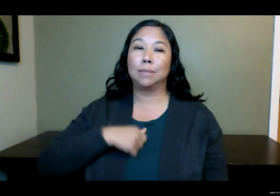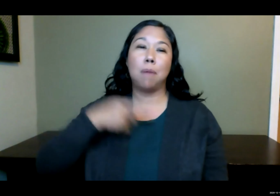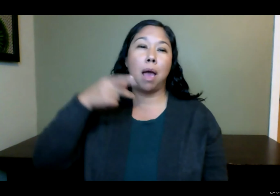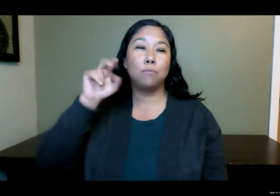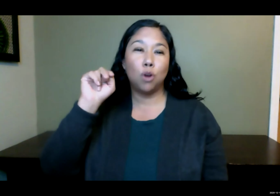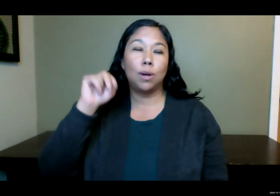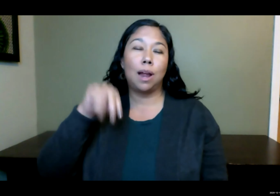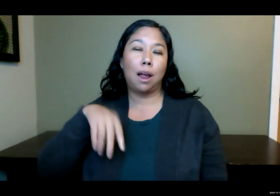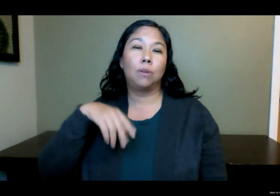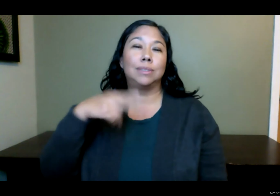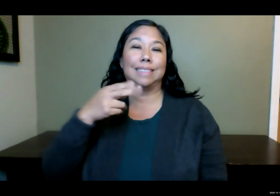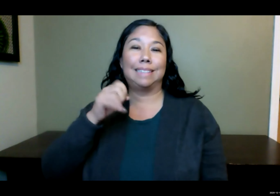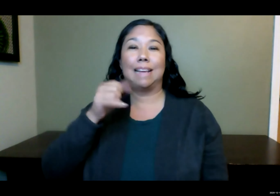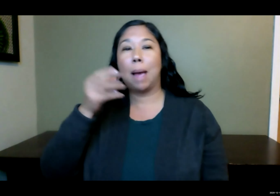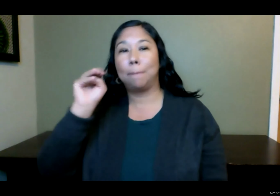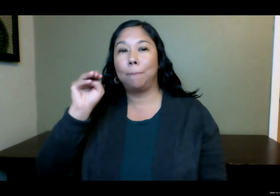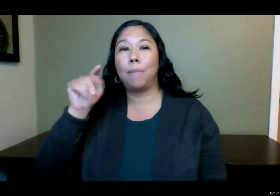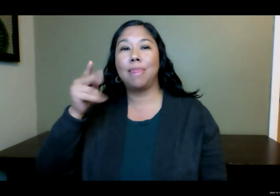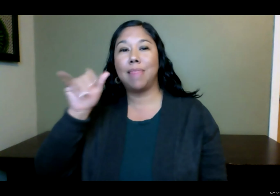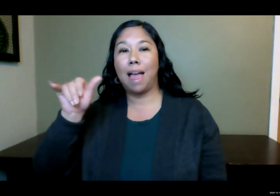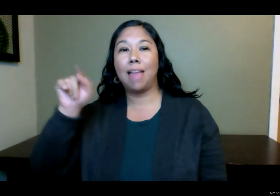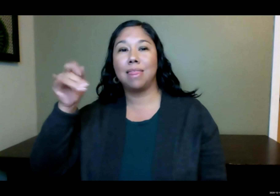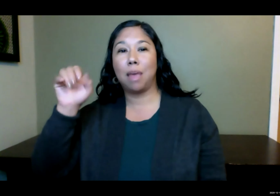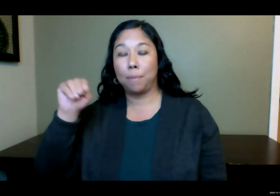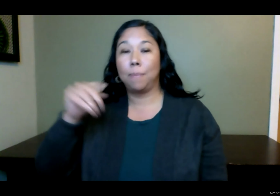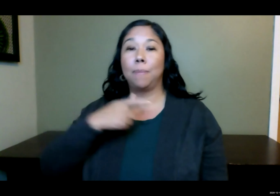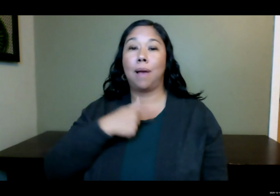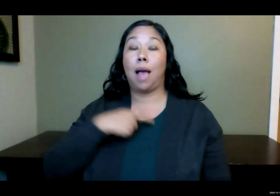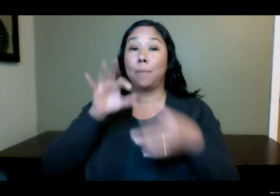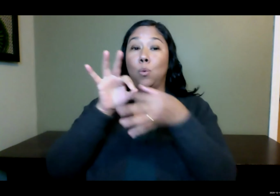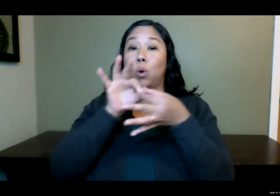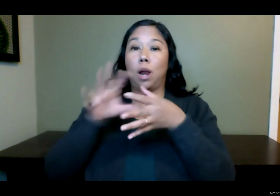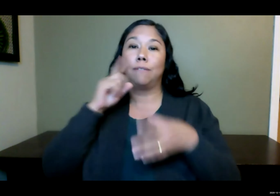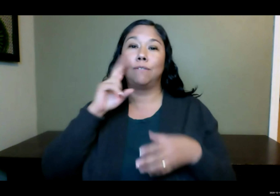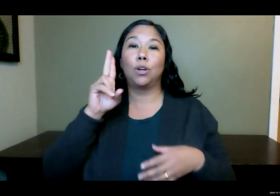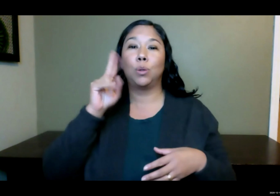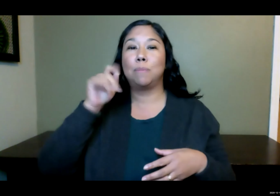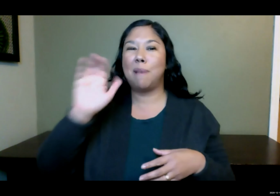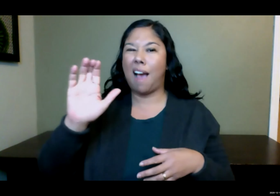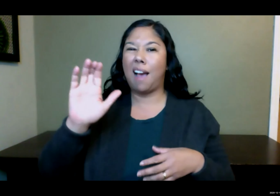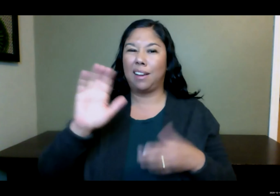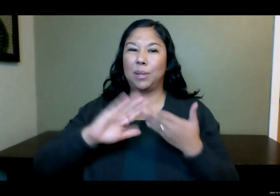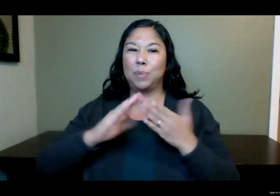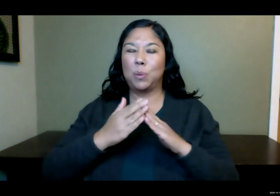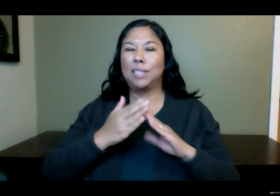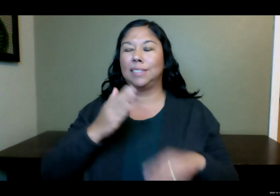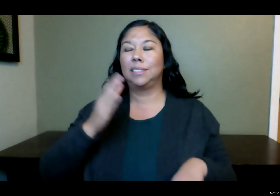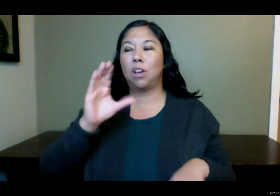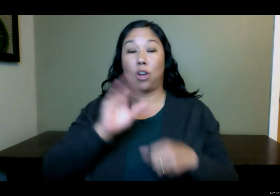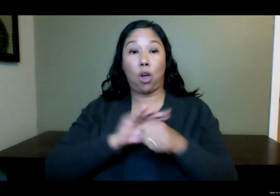the program coordinator for the Union of Pan-Asian Communities, or UPAC,